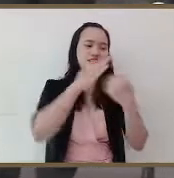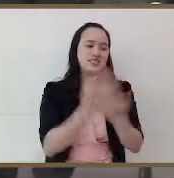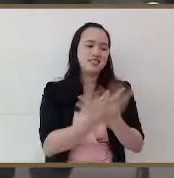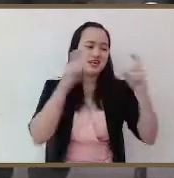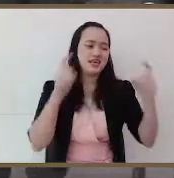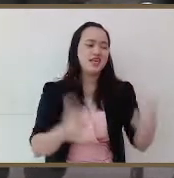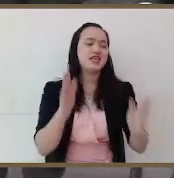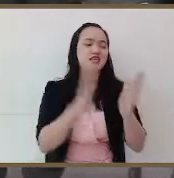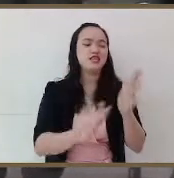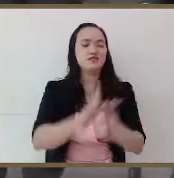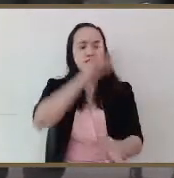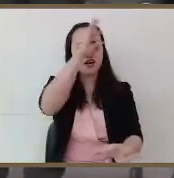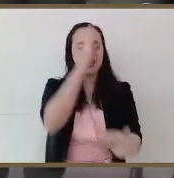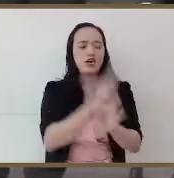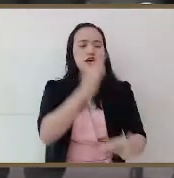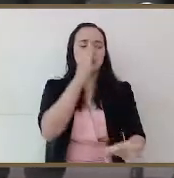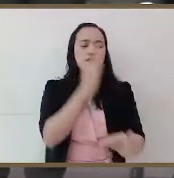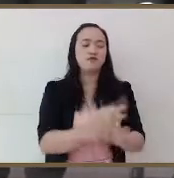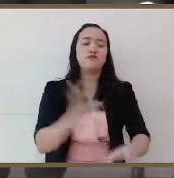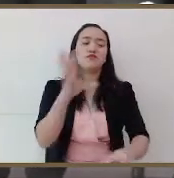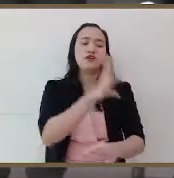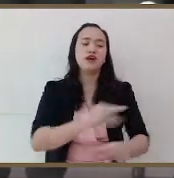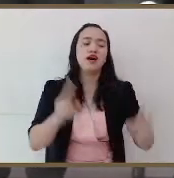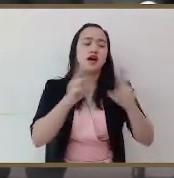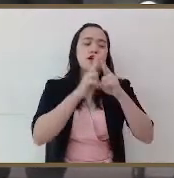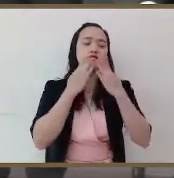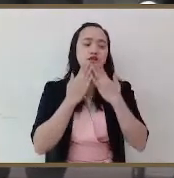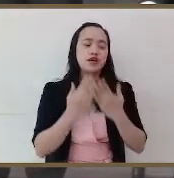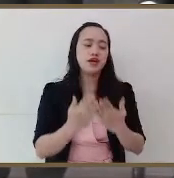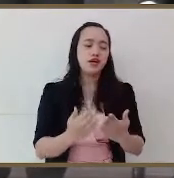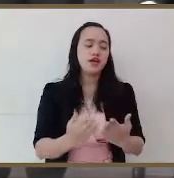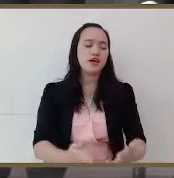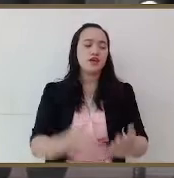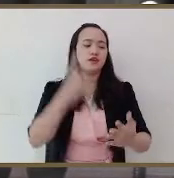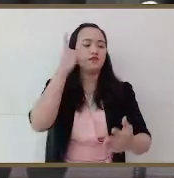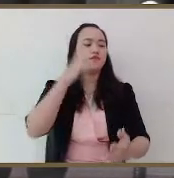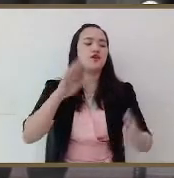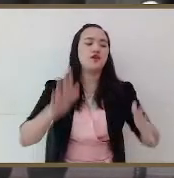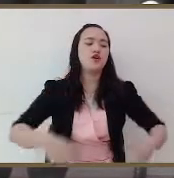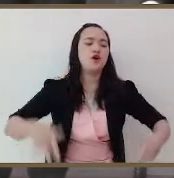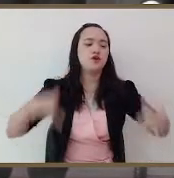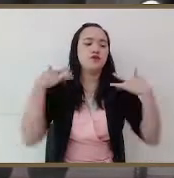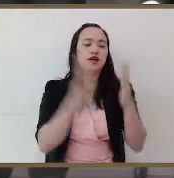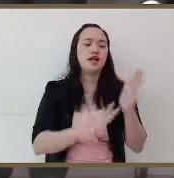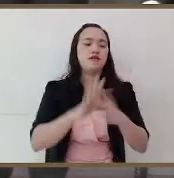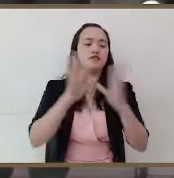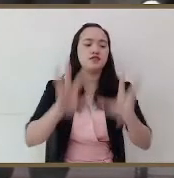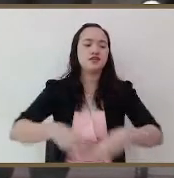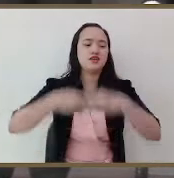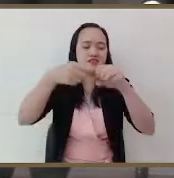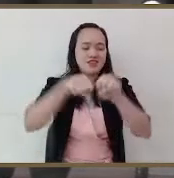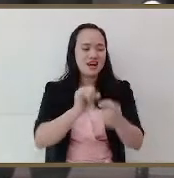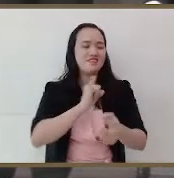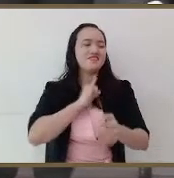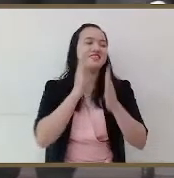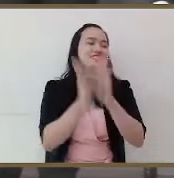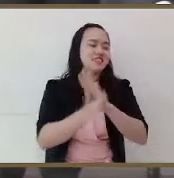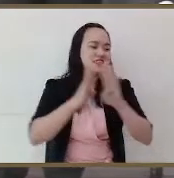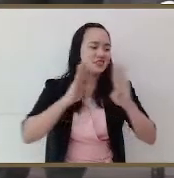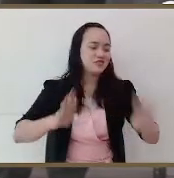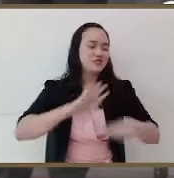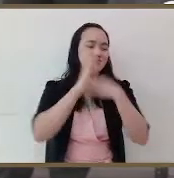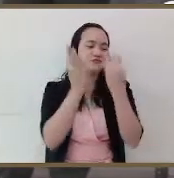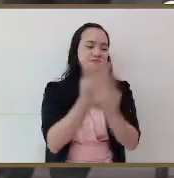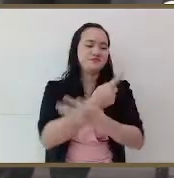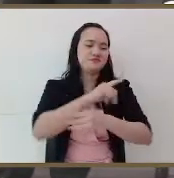every sin. He's faithful, and I'm grateful for the life that He gave so that I could be saved